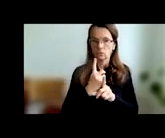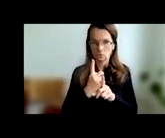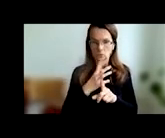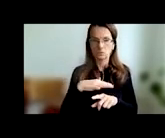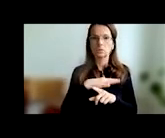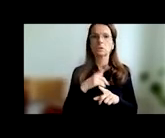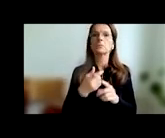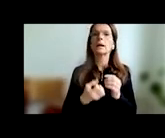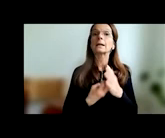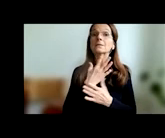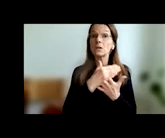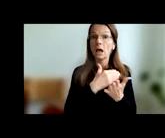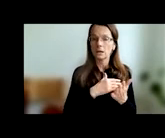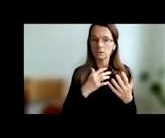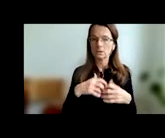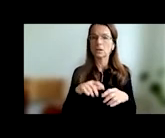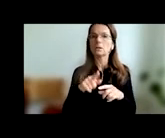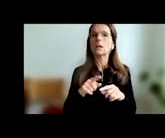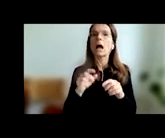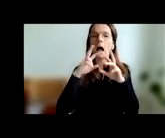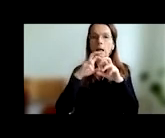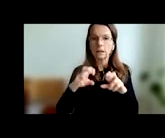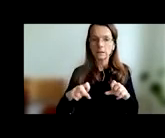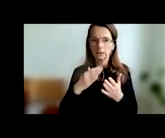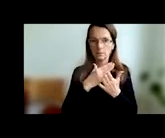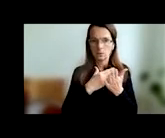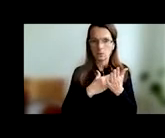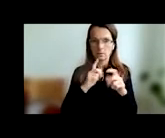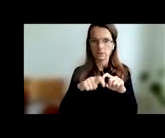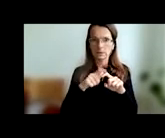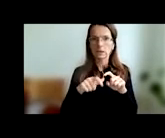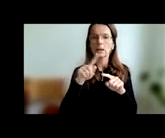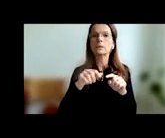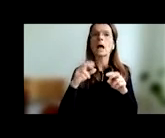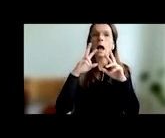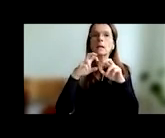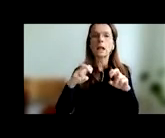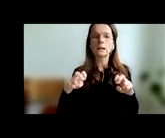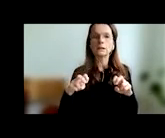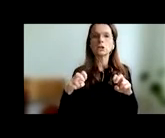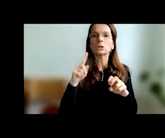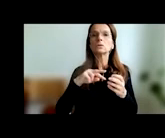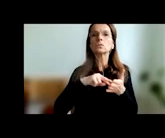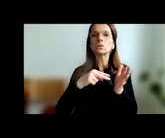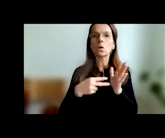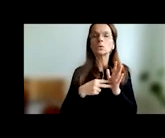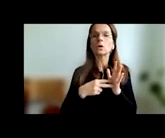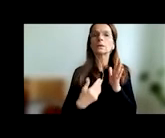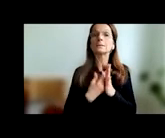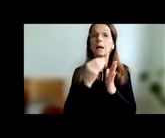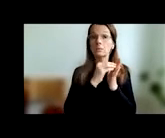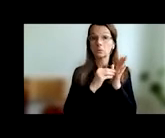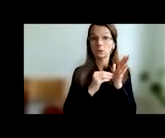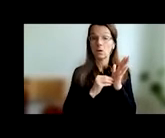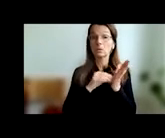in ICT, software developers, and analysts, then